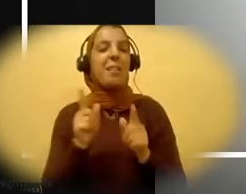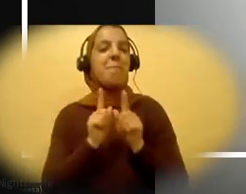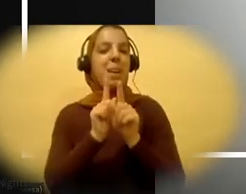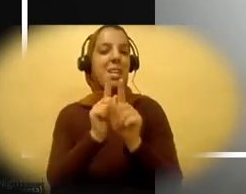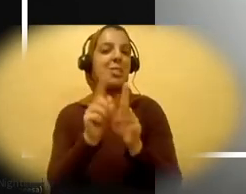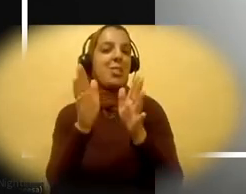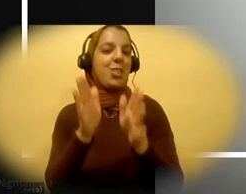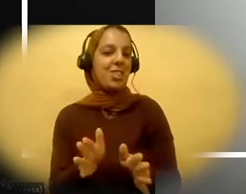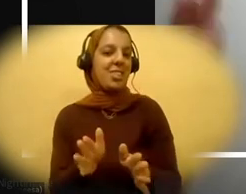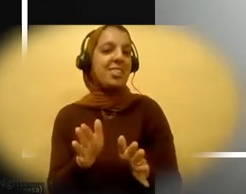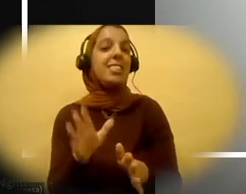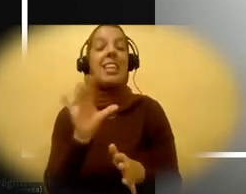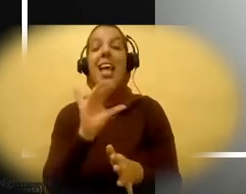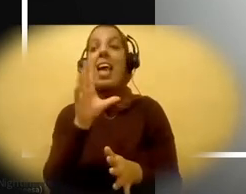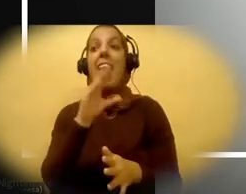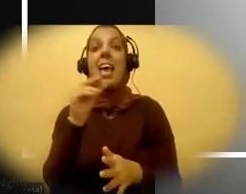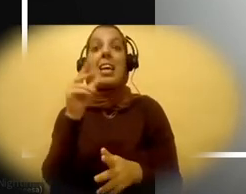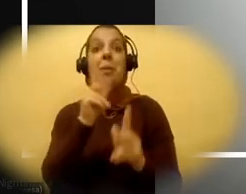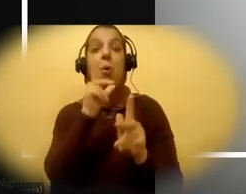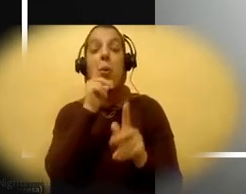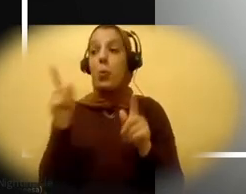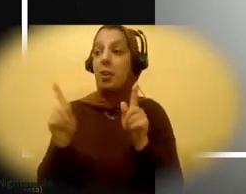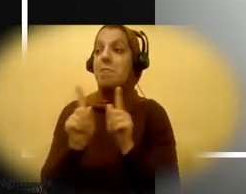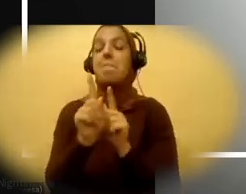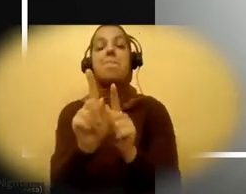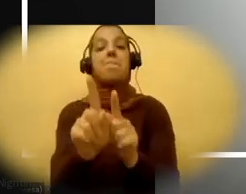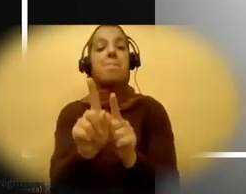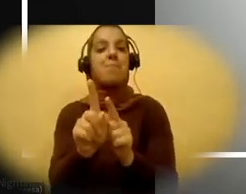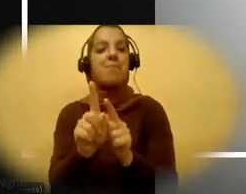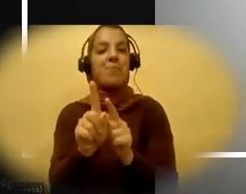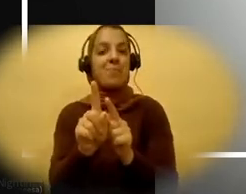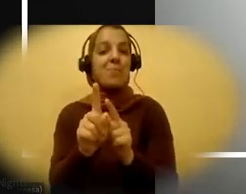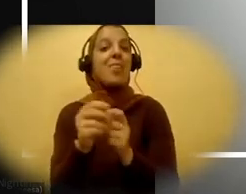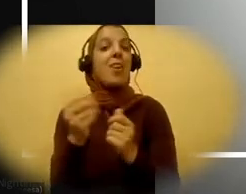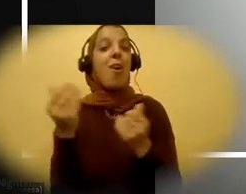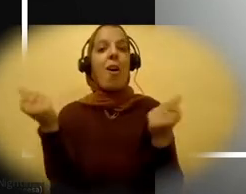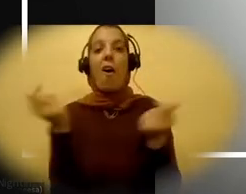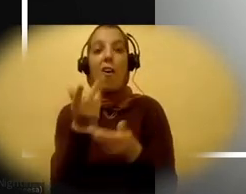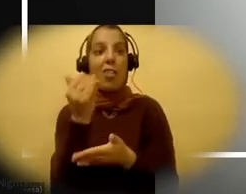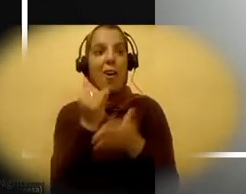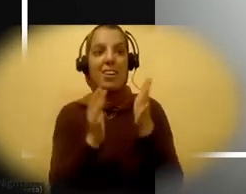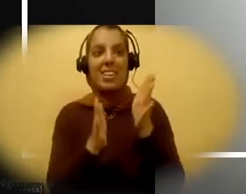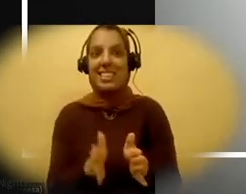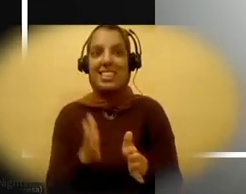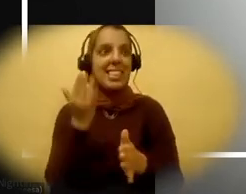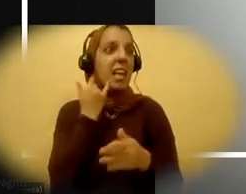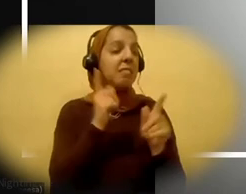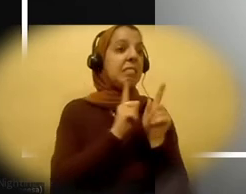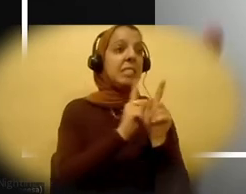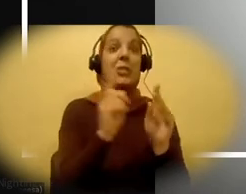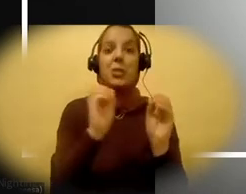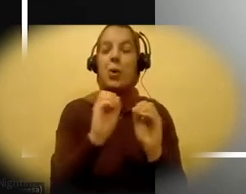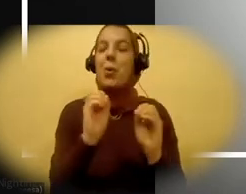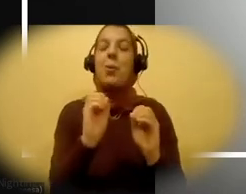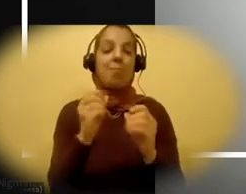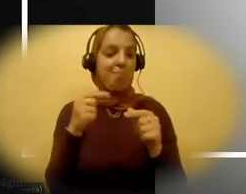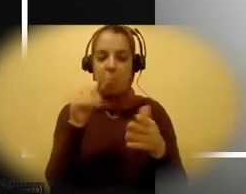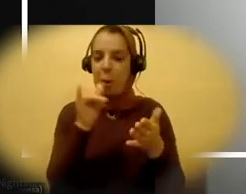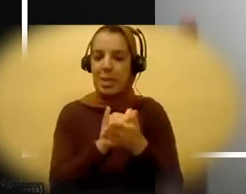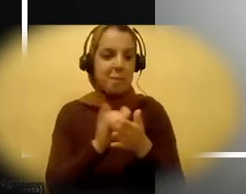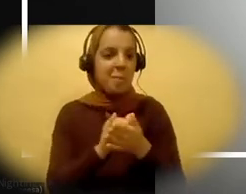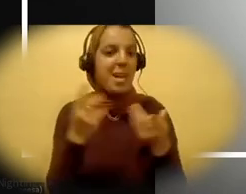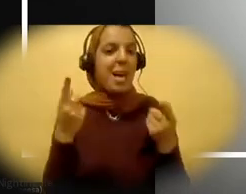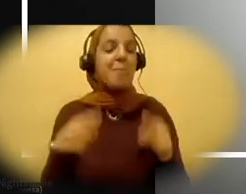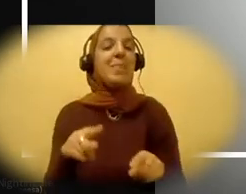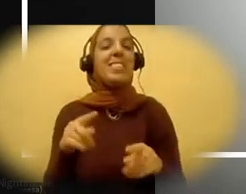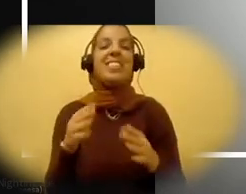everybody and our mentees, the artists. Without everyone, essentially, this would not have happened. So thank you. And I would like to end with